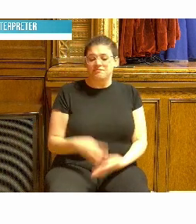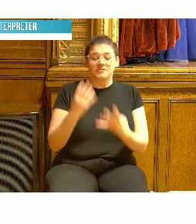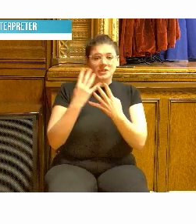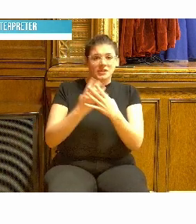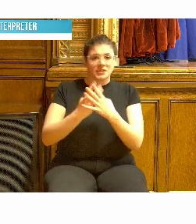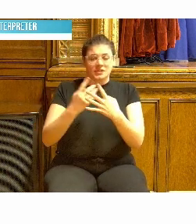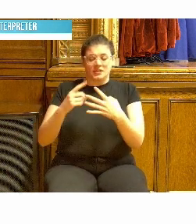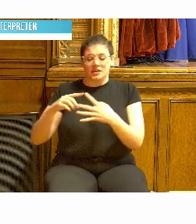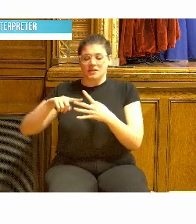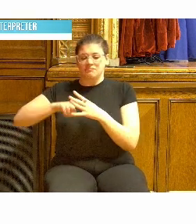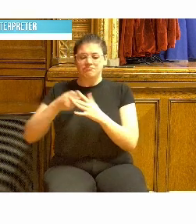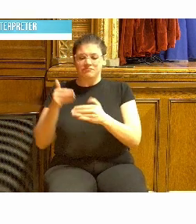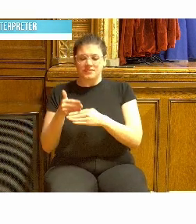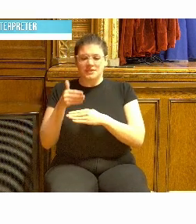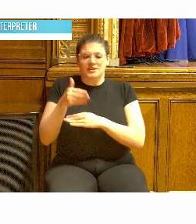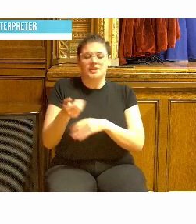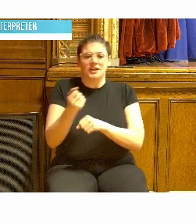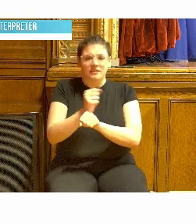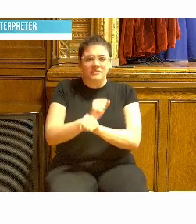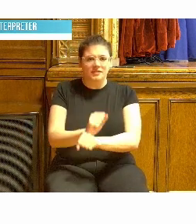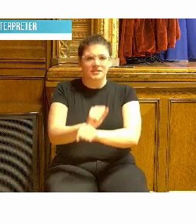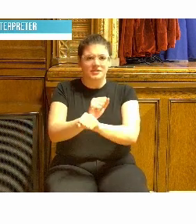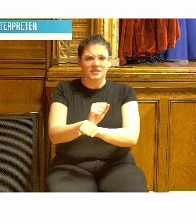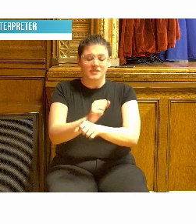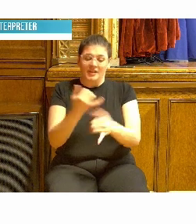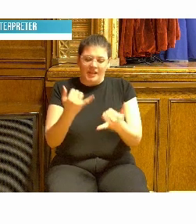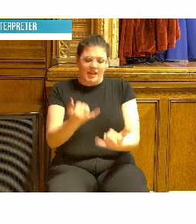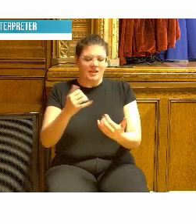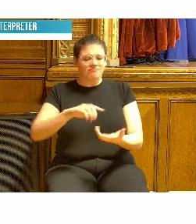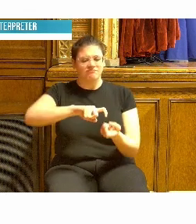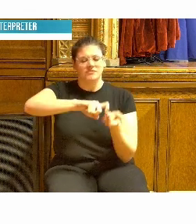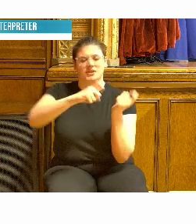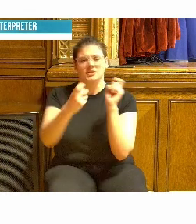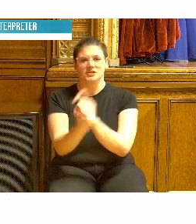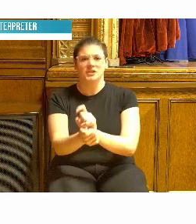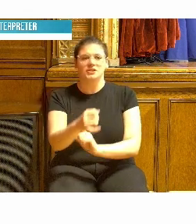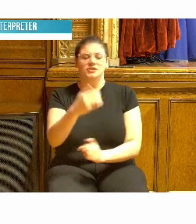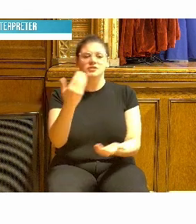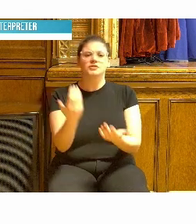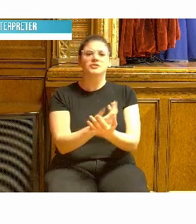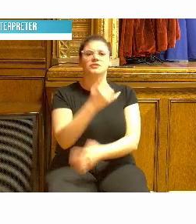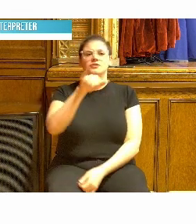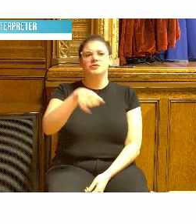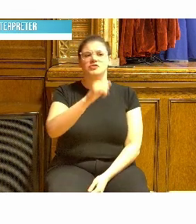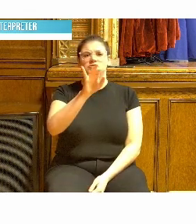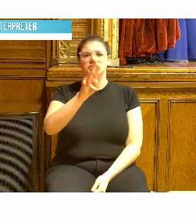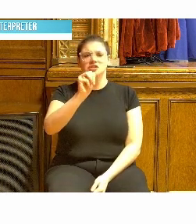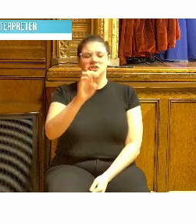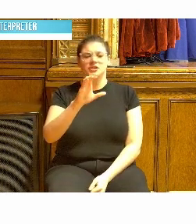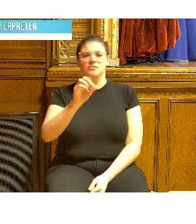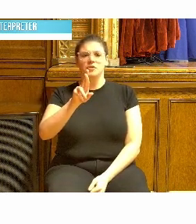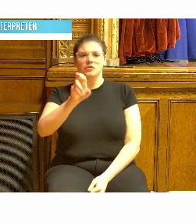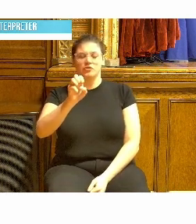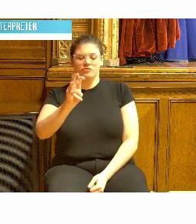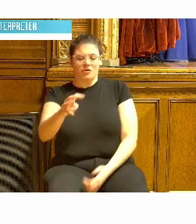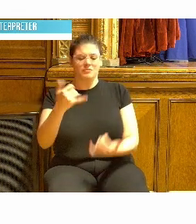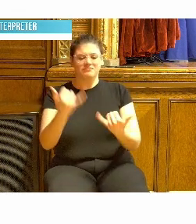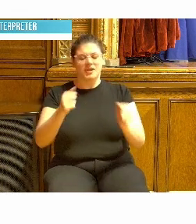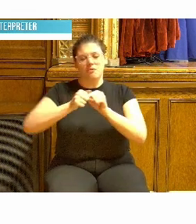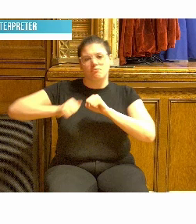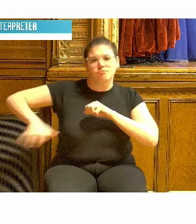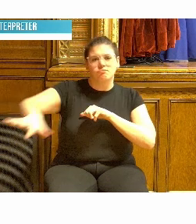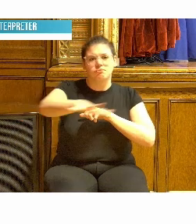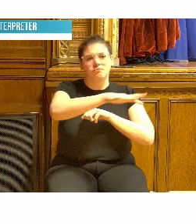slavery, and then they rebranded it into the new Jim Crow that is now, in today, mass incarceration.